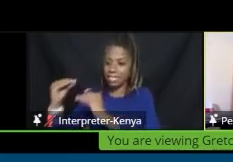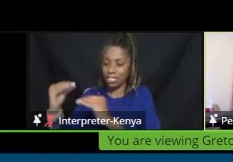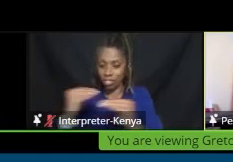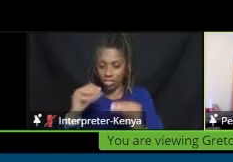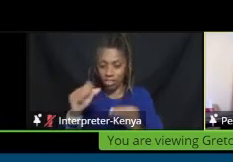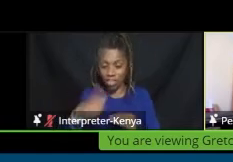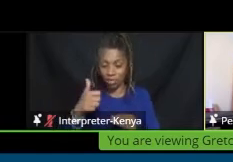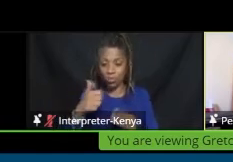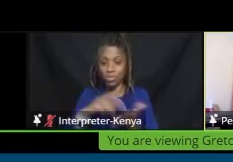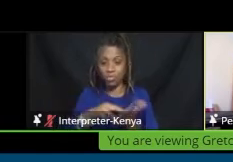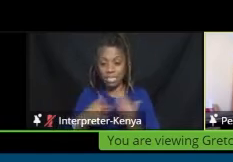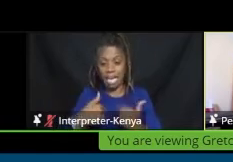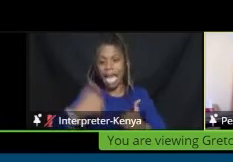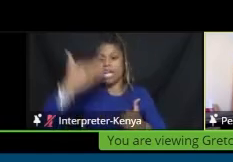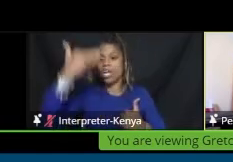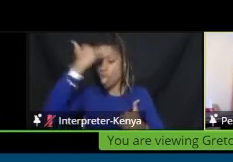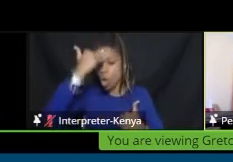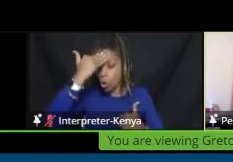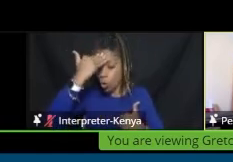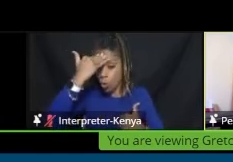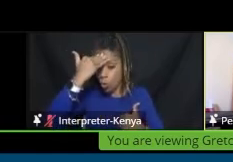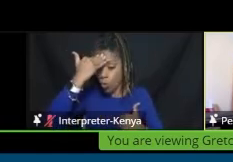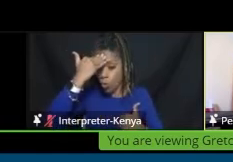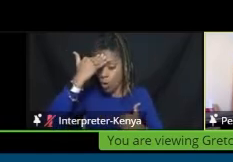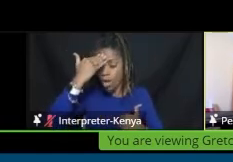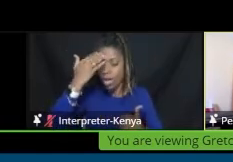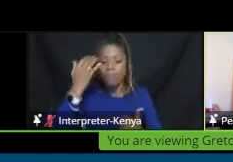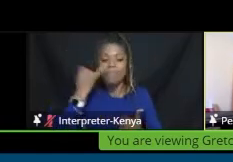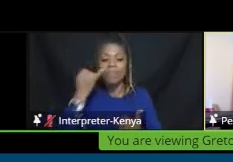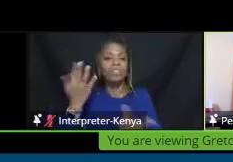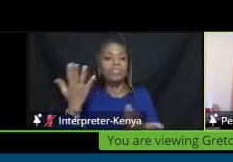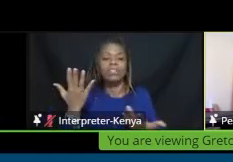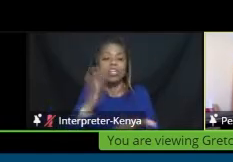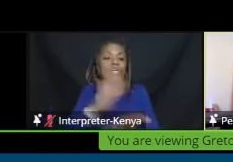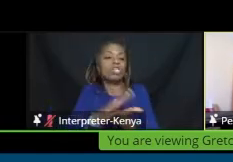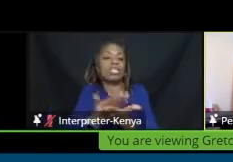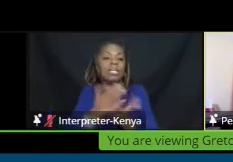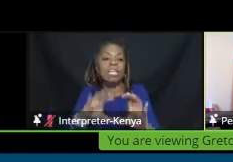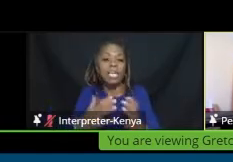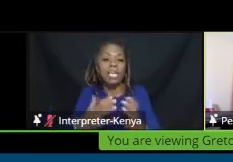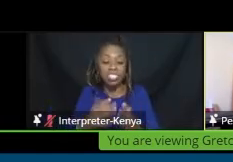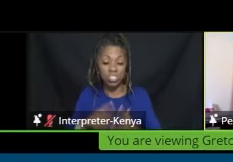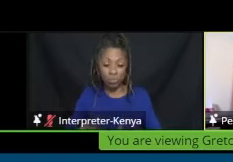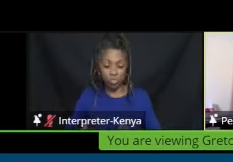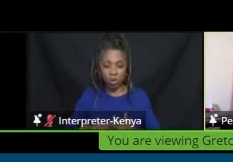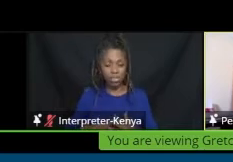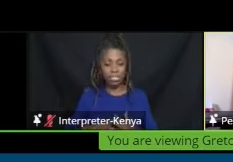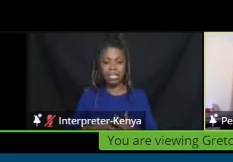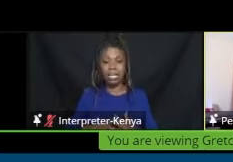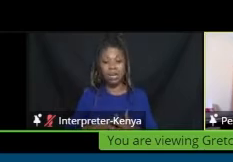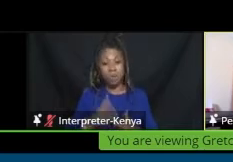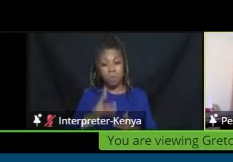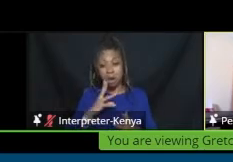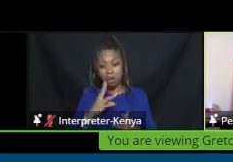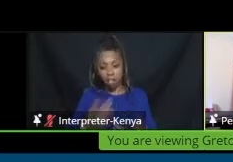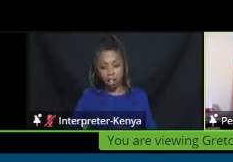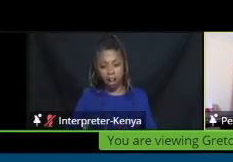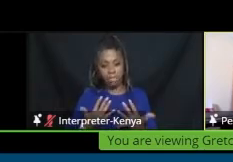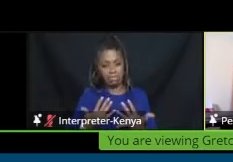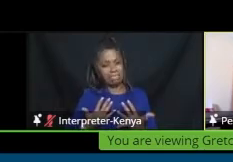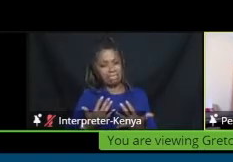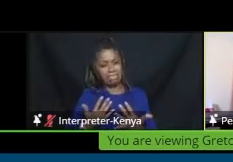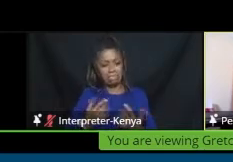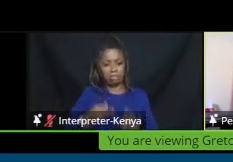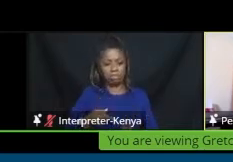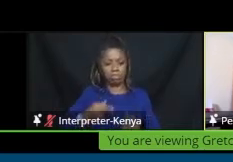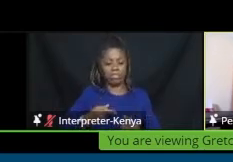this area, whatever that area may be. If you took a cooking class and you went from, oh my God, I can't boil water, to now I am a chef, how did